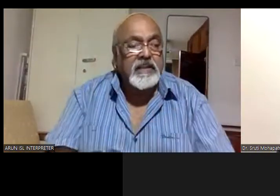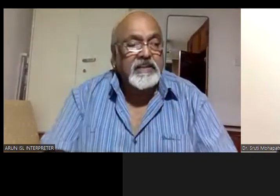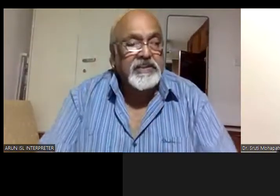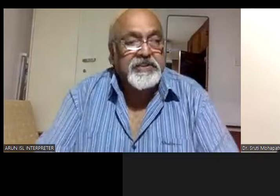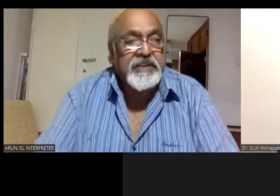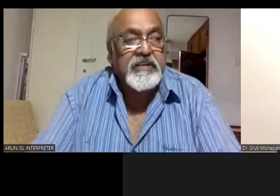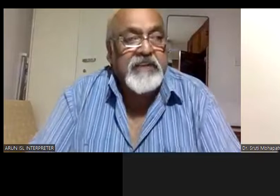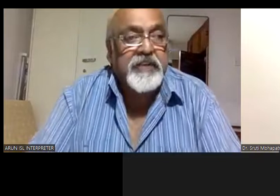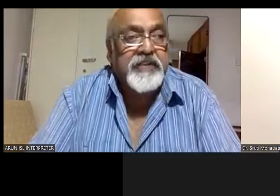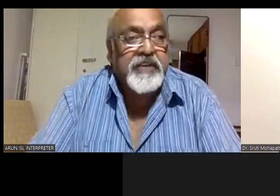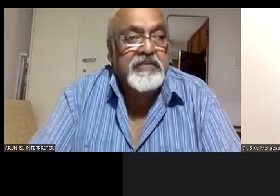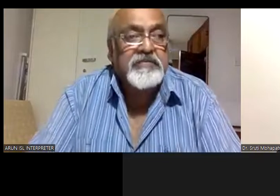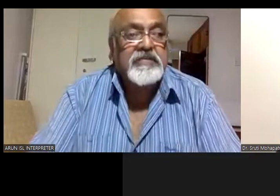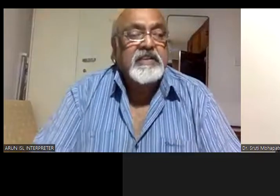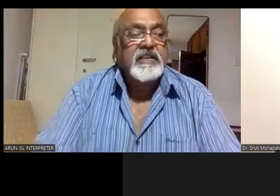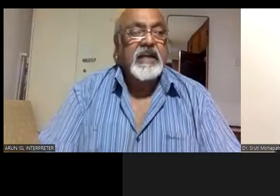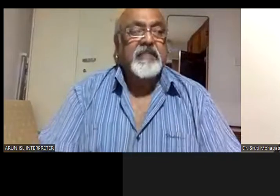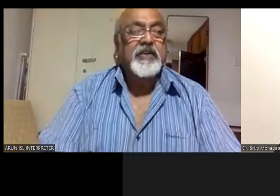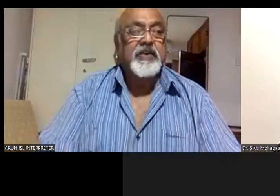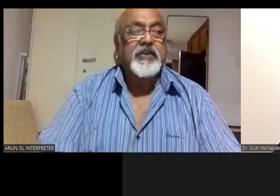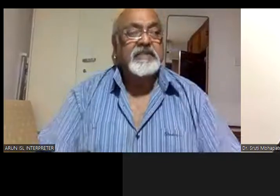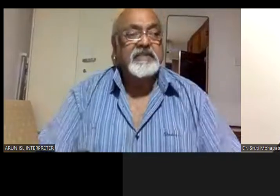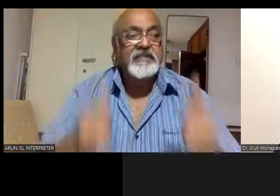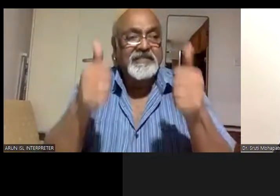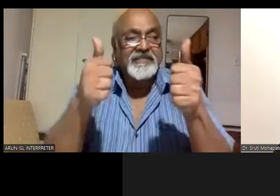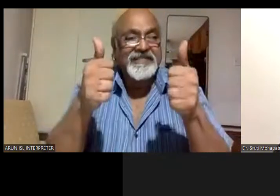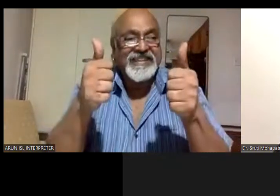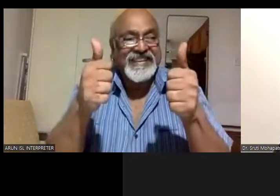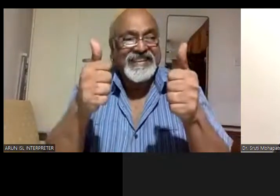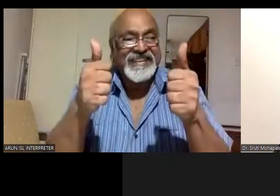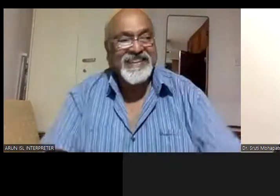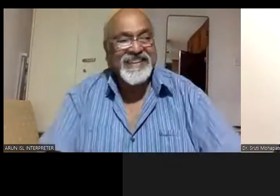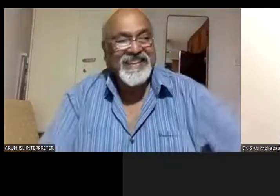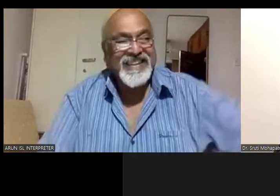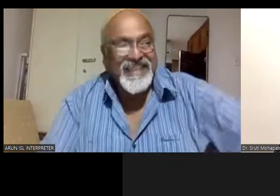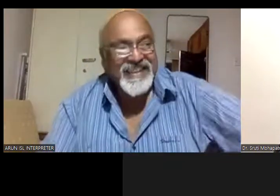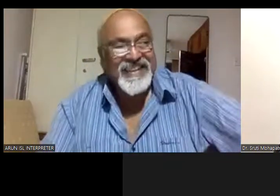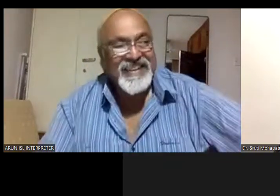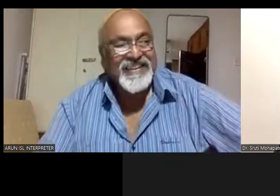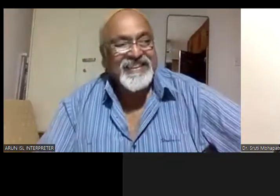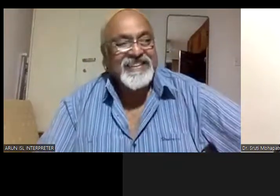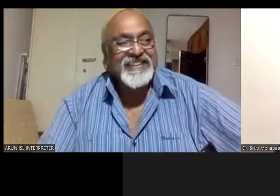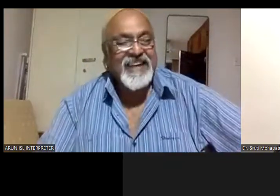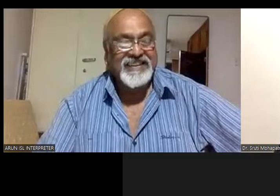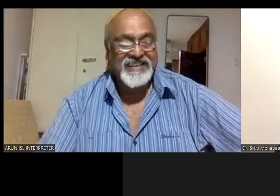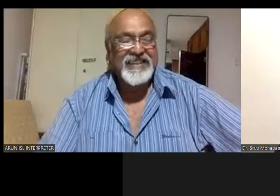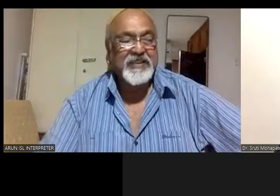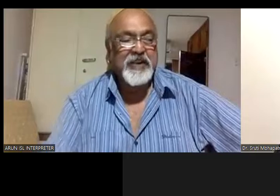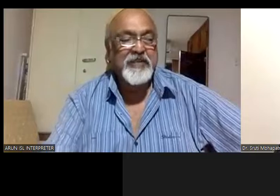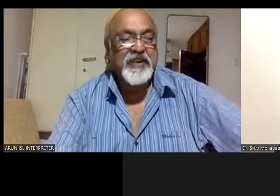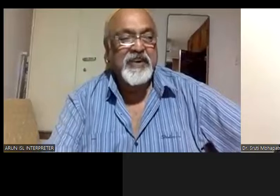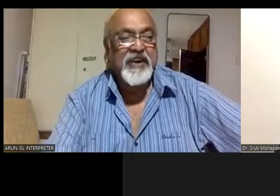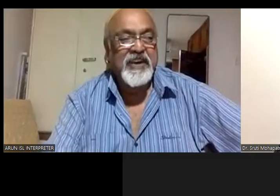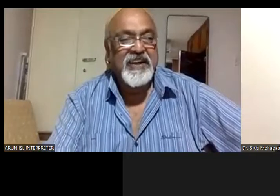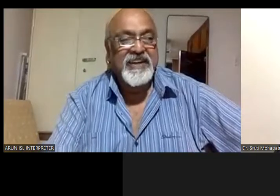Will be intimated great to as see usual you. through email and Thank WhatsApp. you, all Once of again, you. ma'am. Nice to see you. Nice.